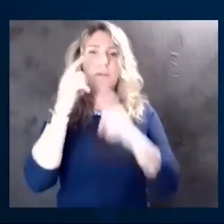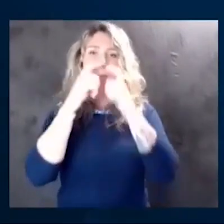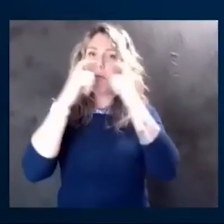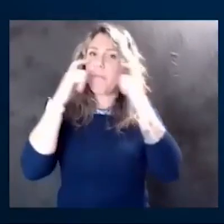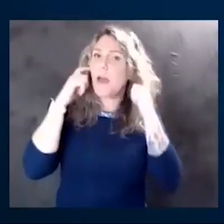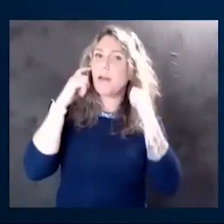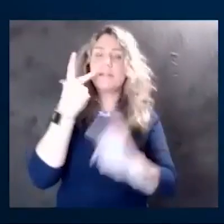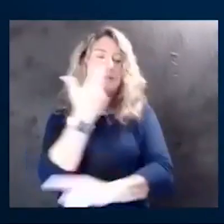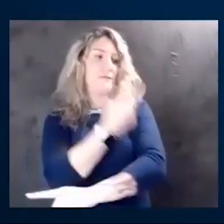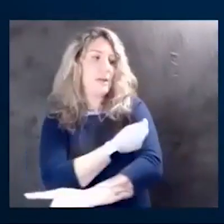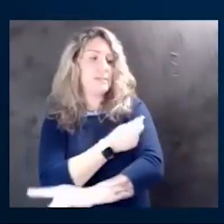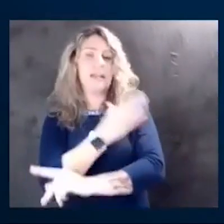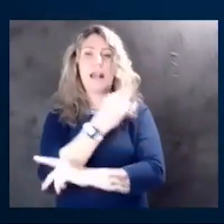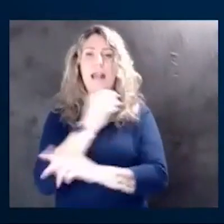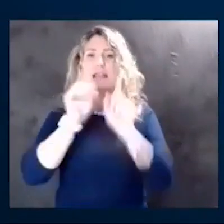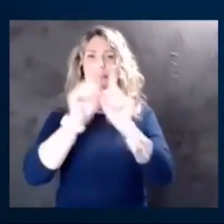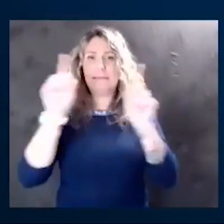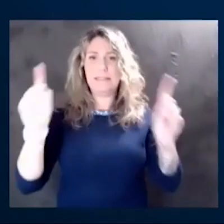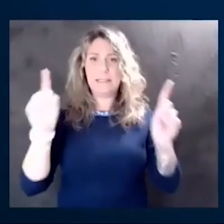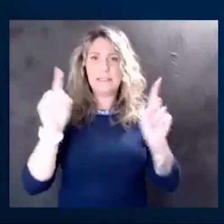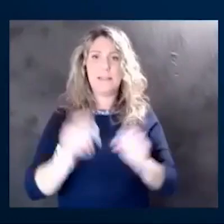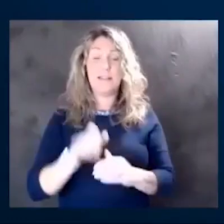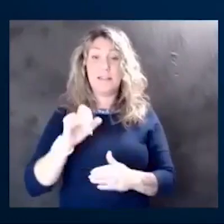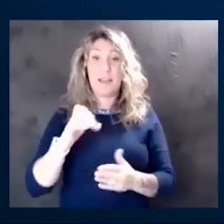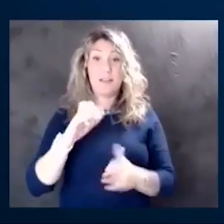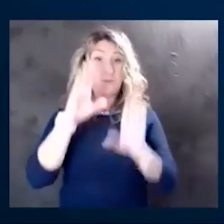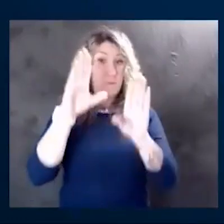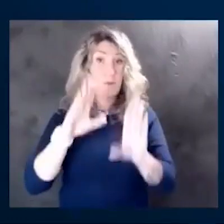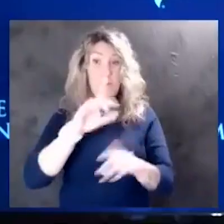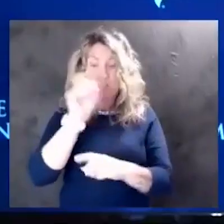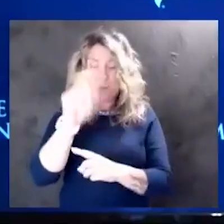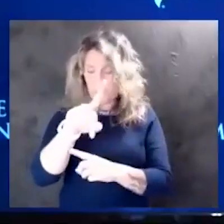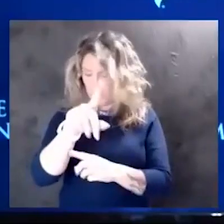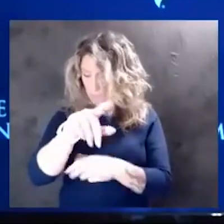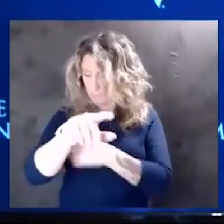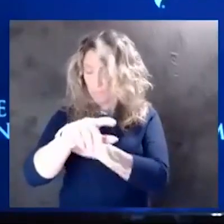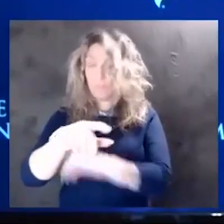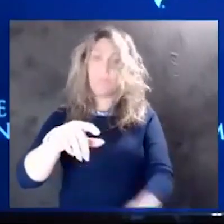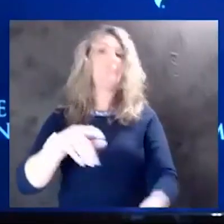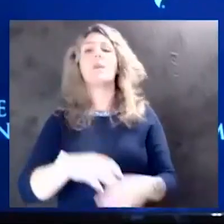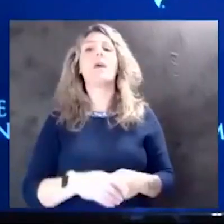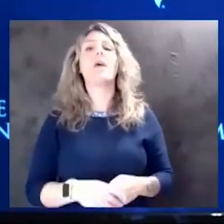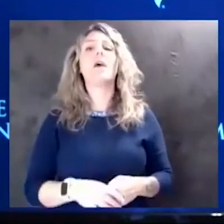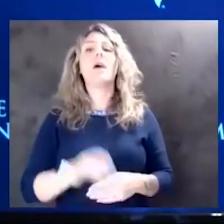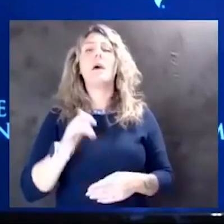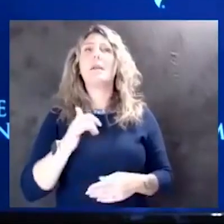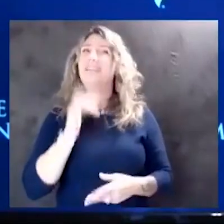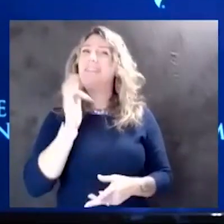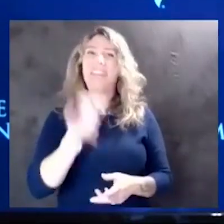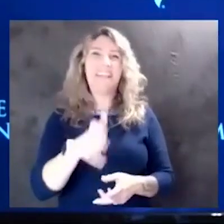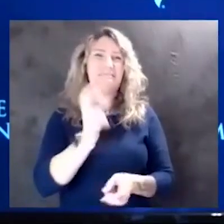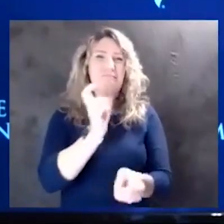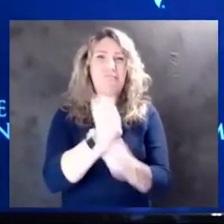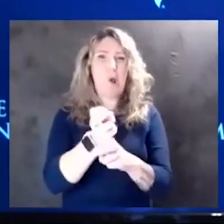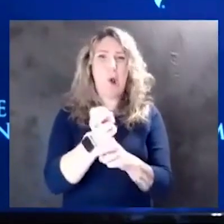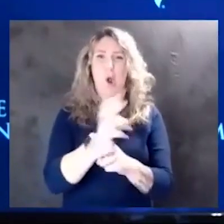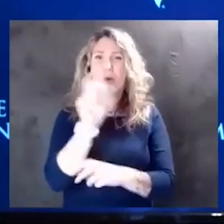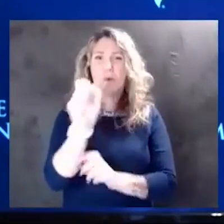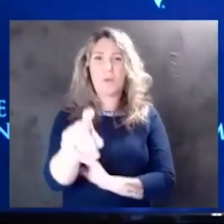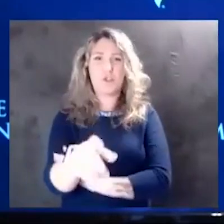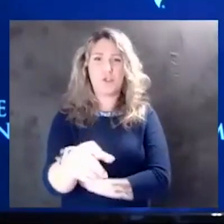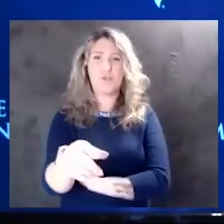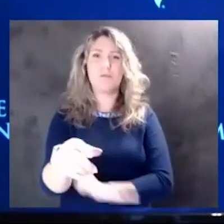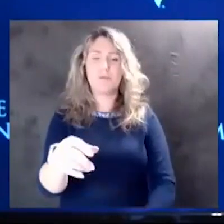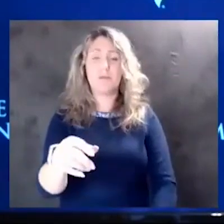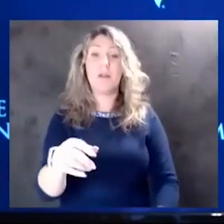distanced? Oh, that's a great question. But I think it's that's a hard question to parse out. Here's what we know. Masking